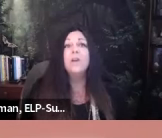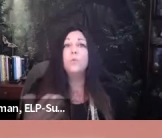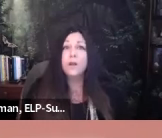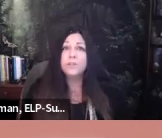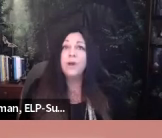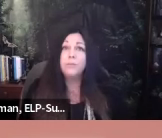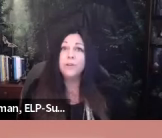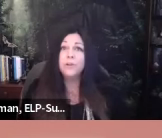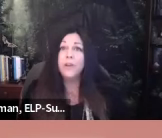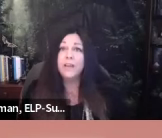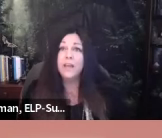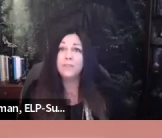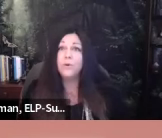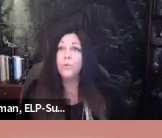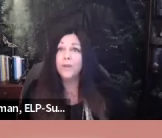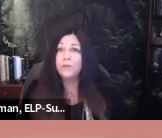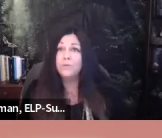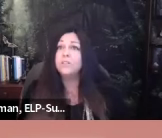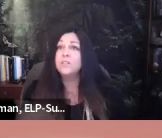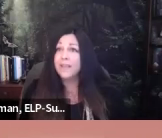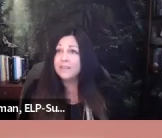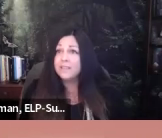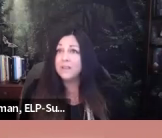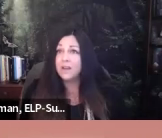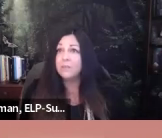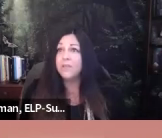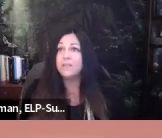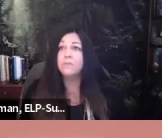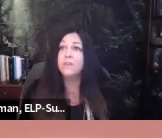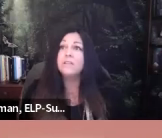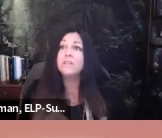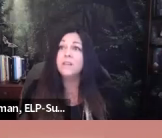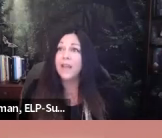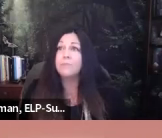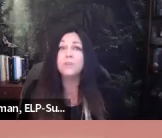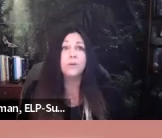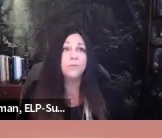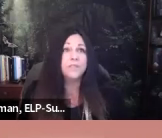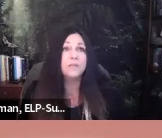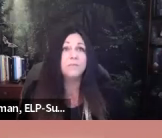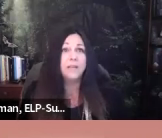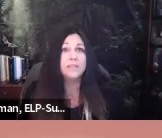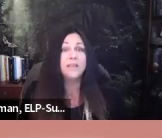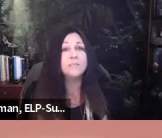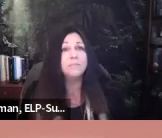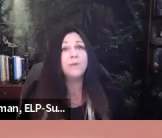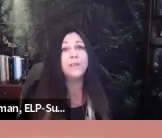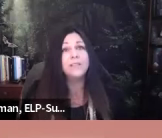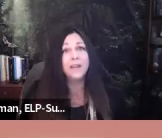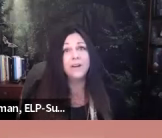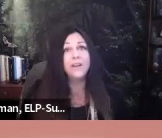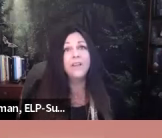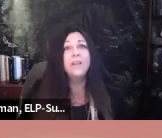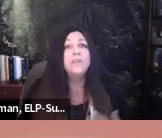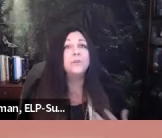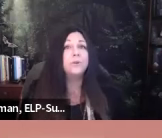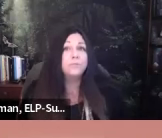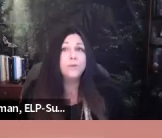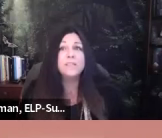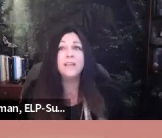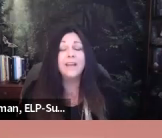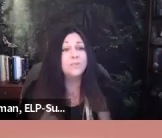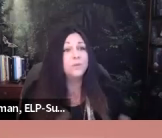process. We're also helping her create an ethical will, which is a legacy document that really is going to capture her wisdom and insights about his care.